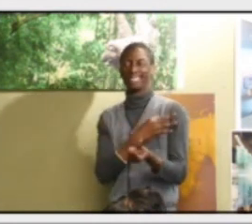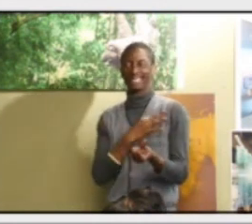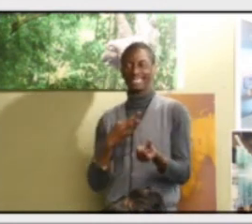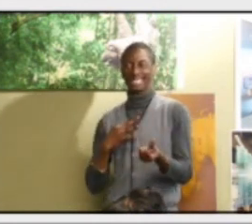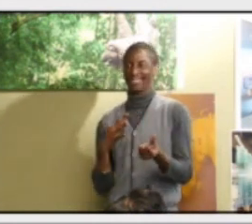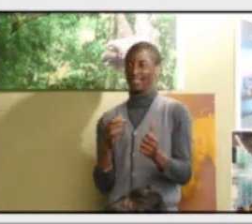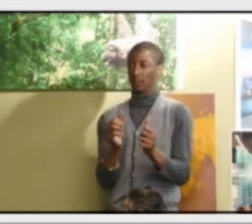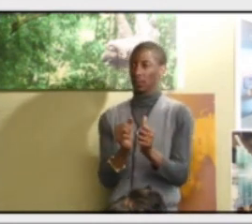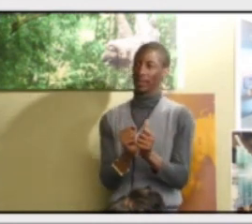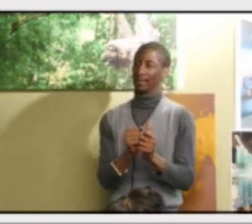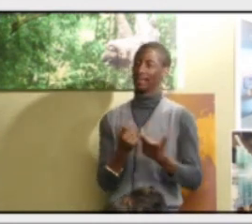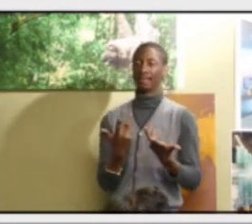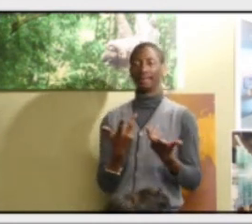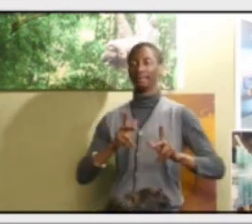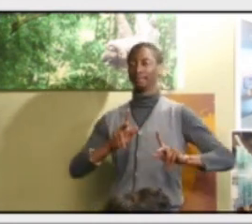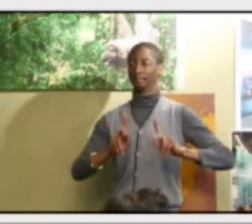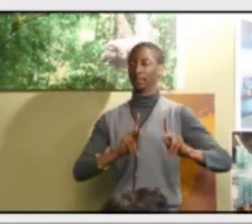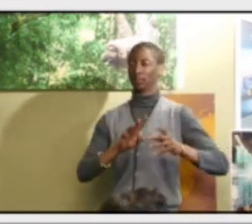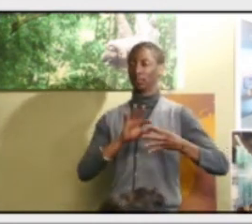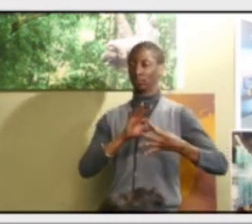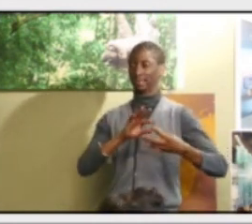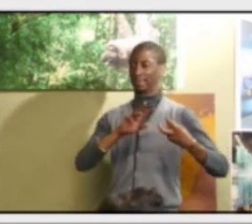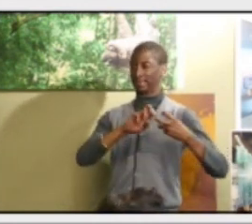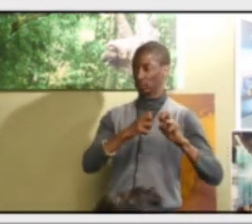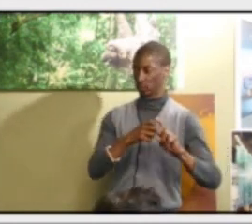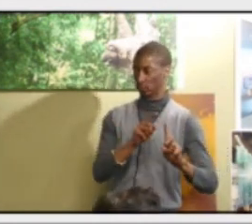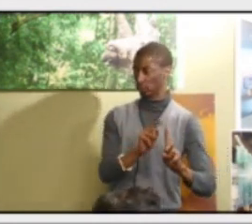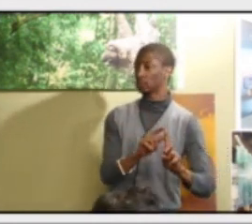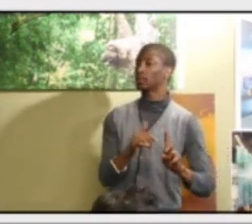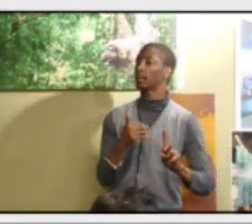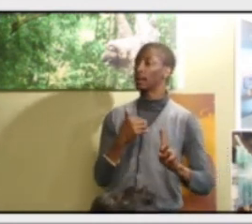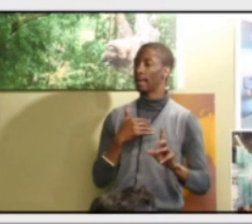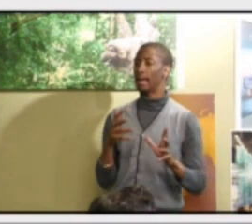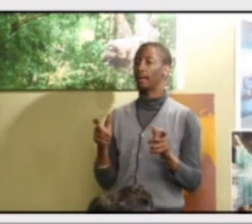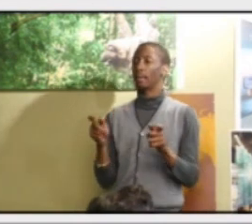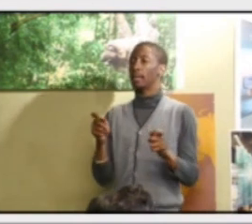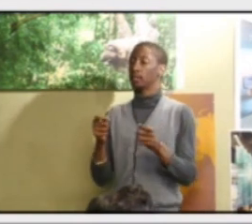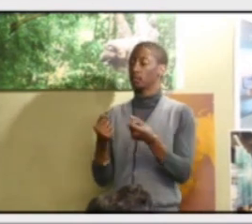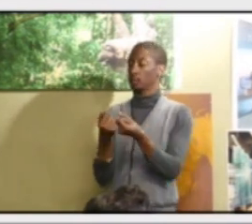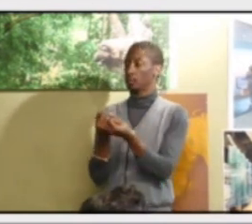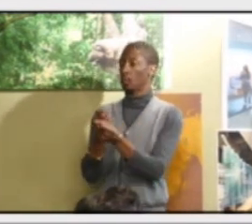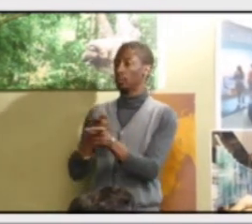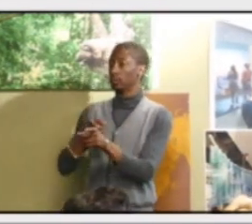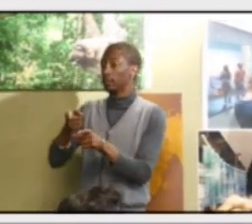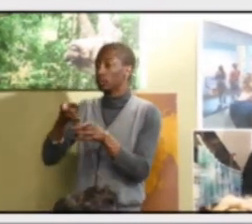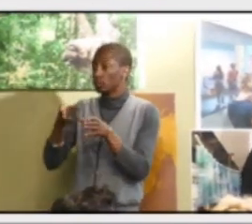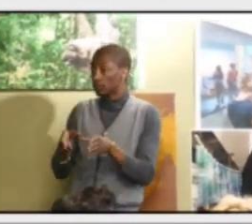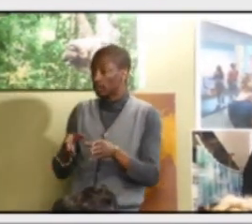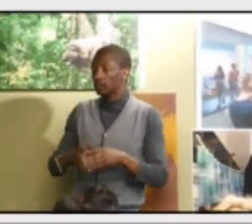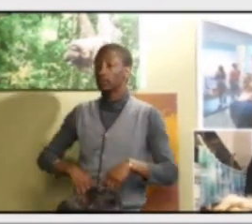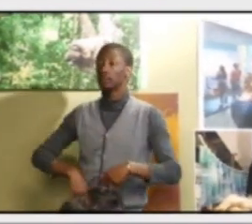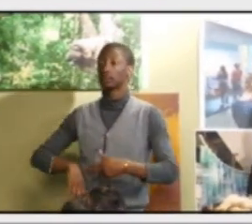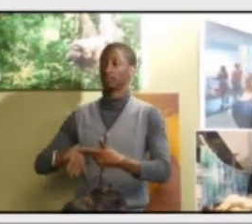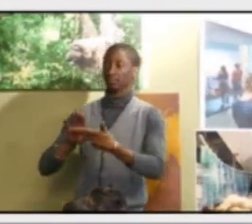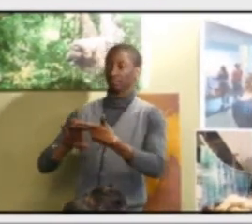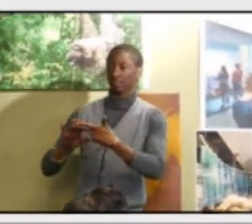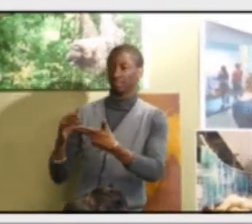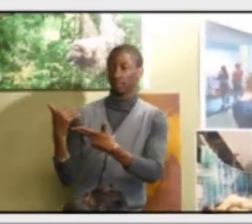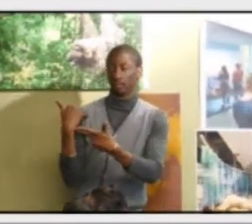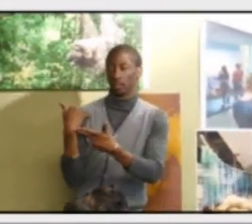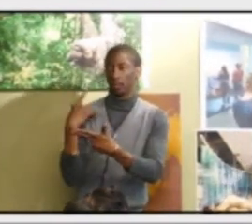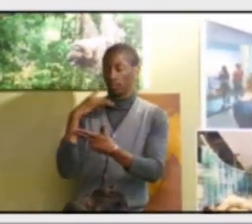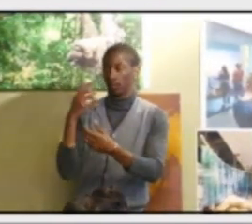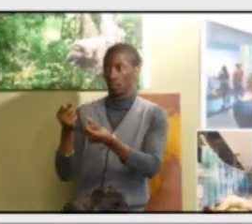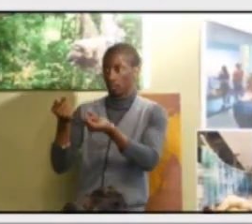related matters. We have a management support specialist who is responsible for a lot